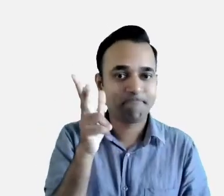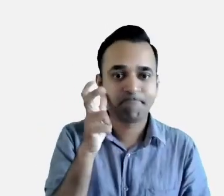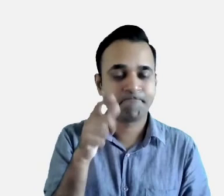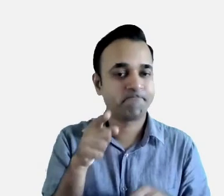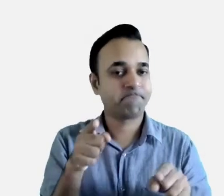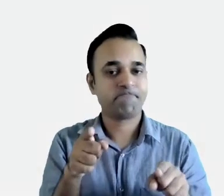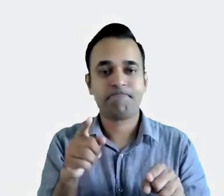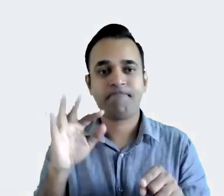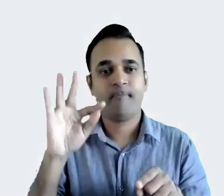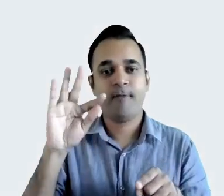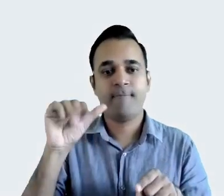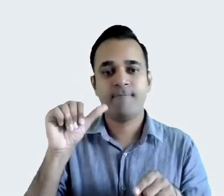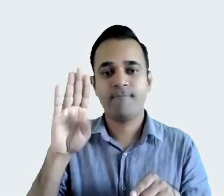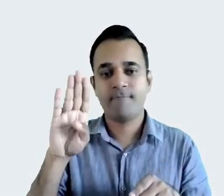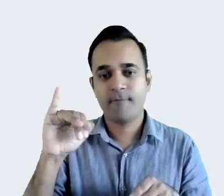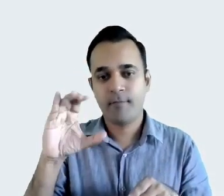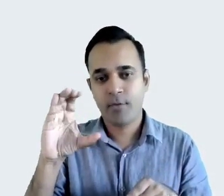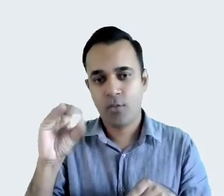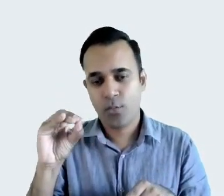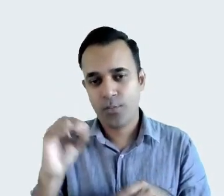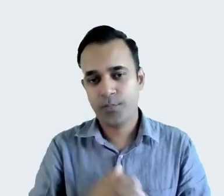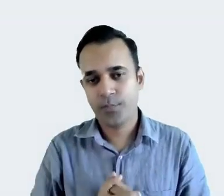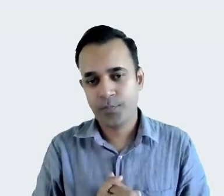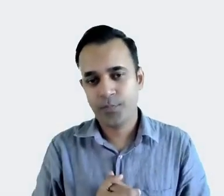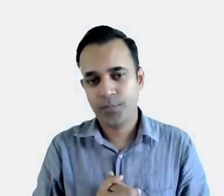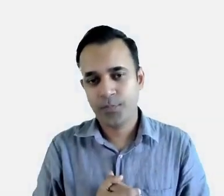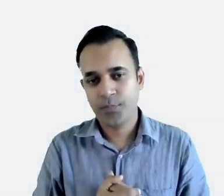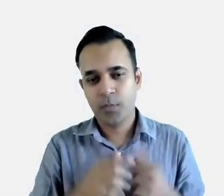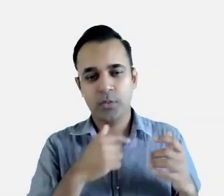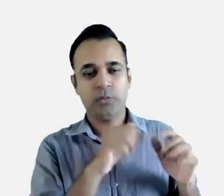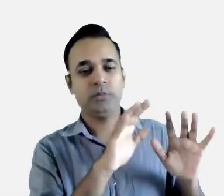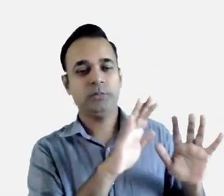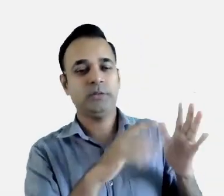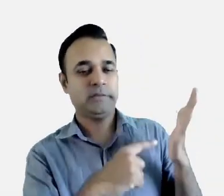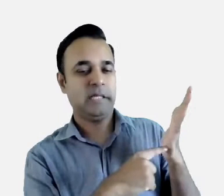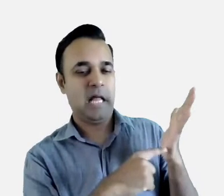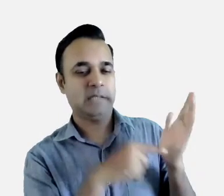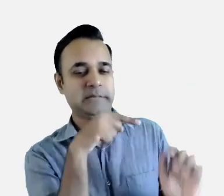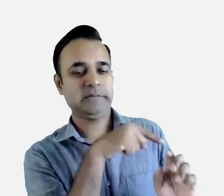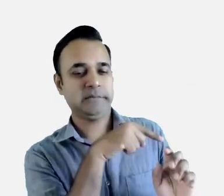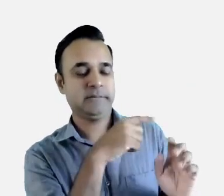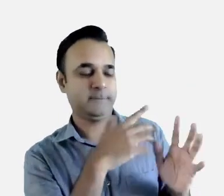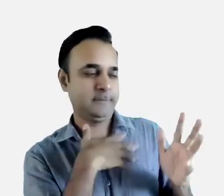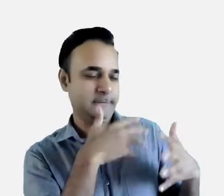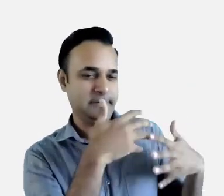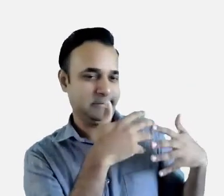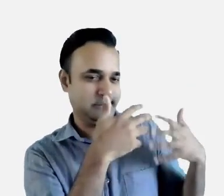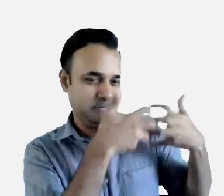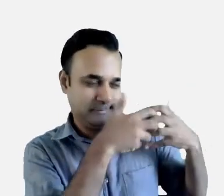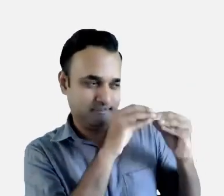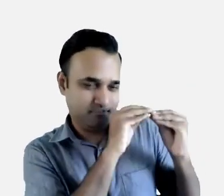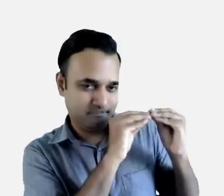As they continue to work on the technology on the back end, sir, I will come back to you, Mr.